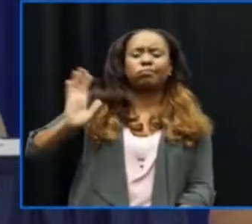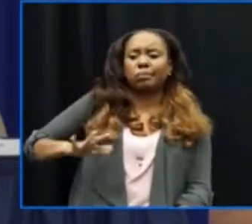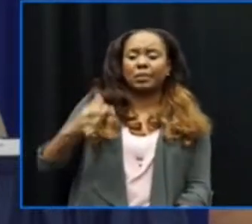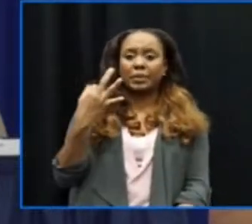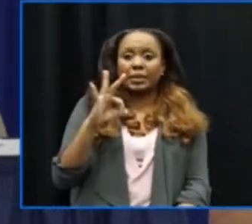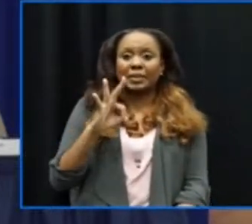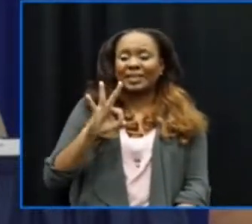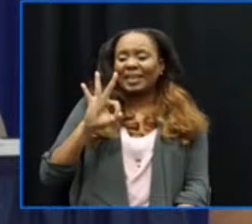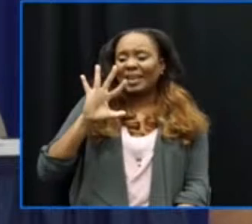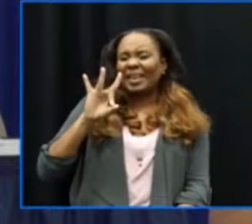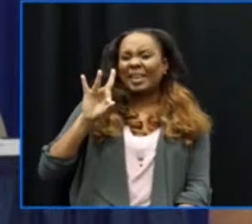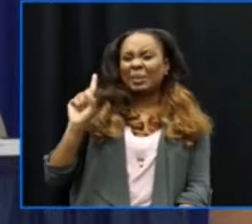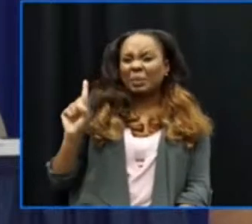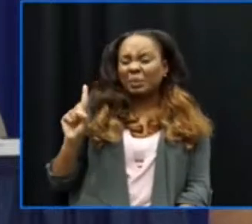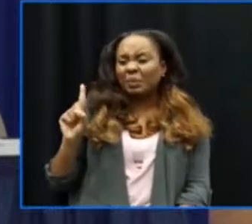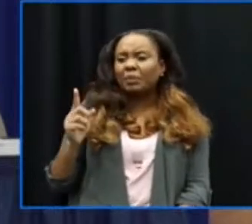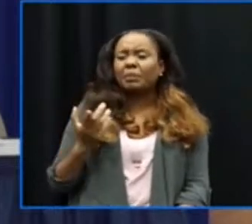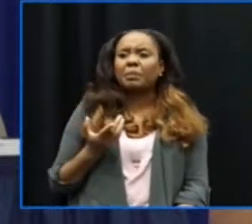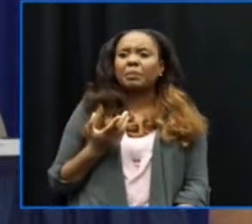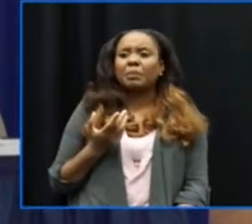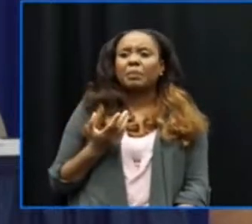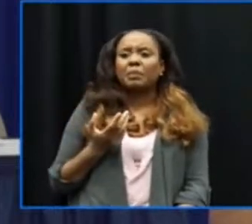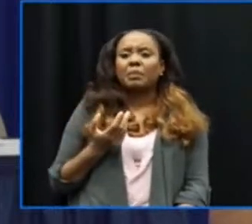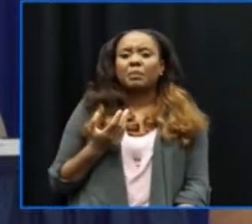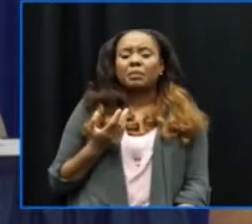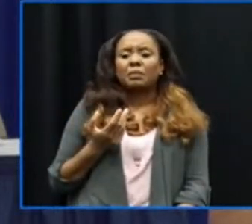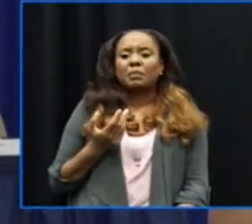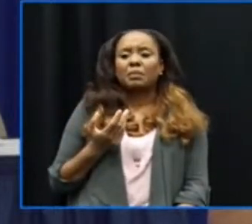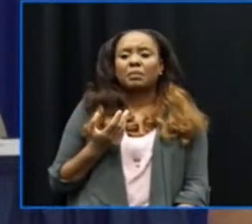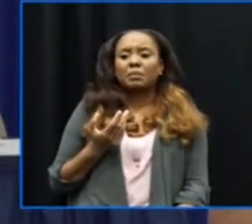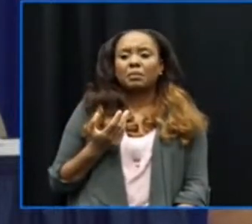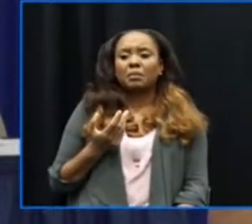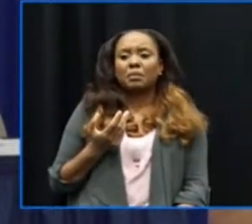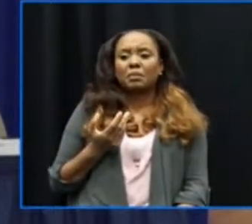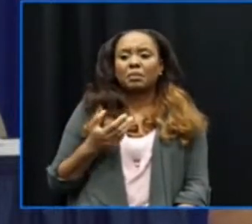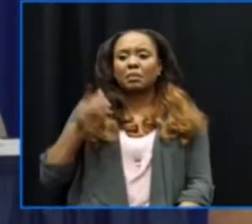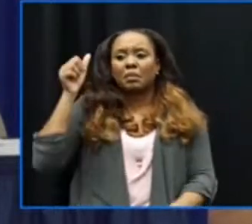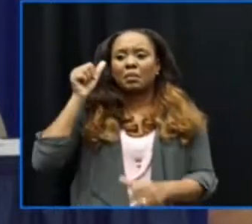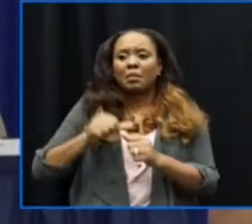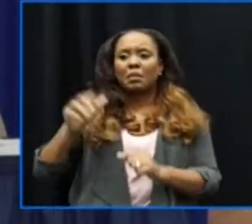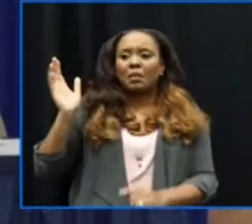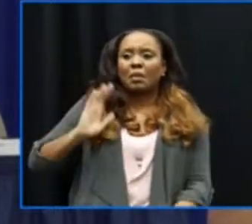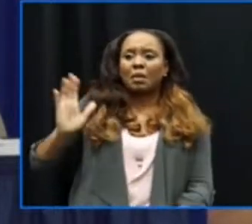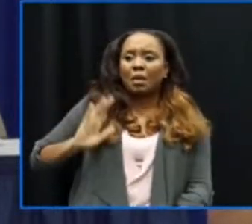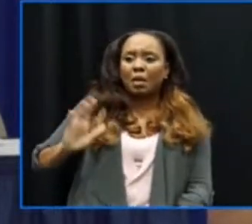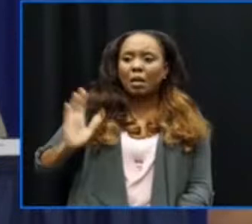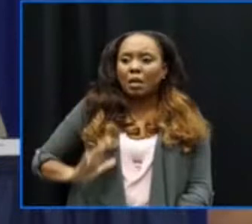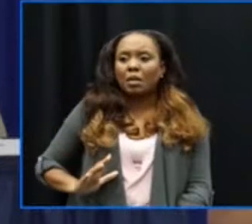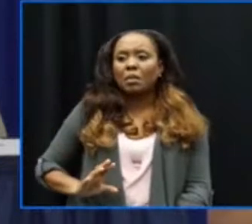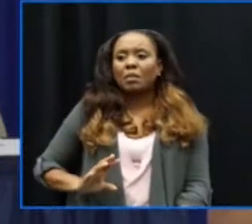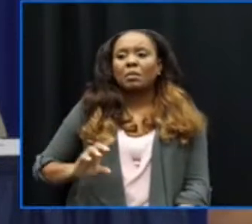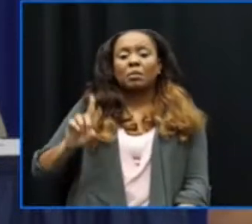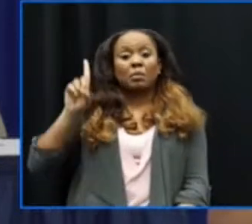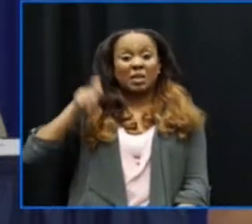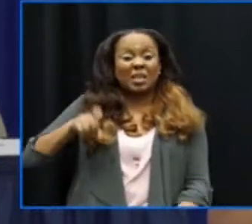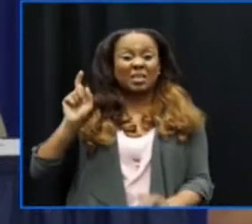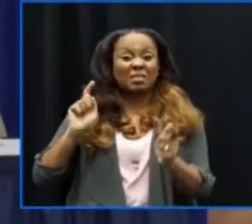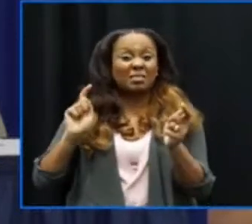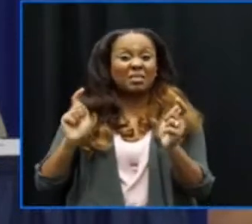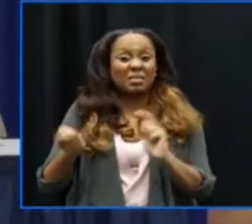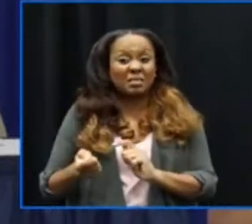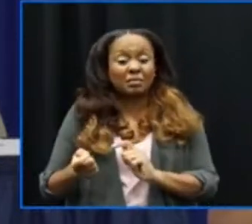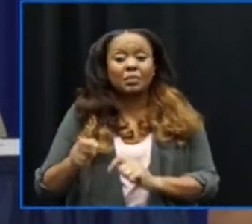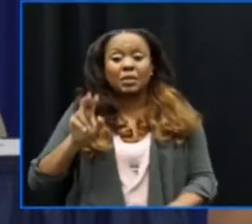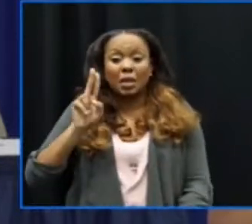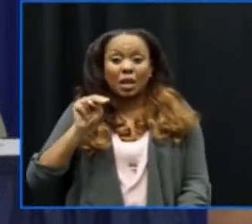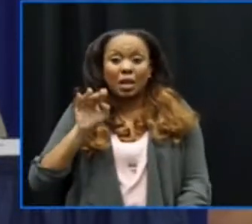around 81, that the crisis of that time caused us to recognize the need for amendments to the